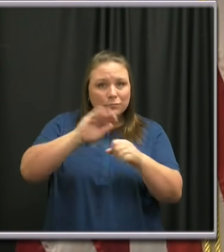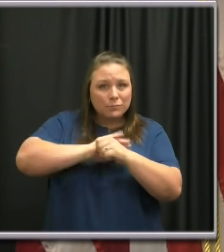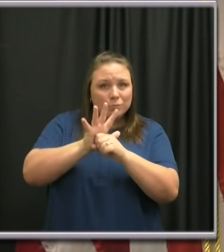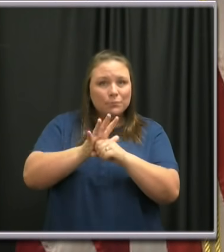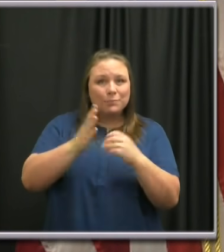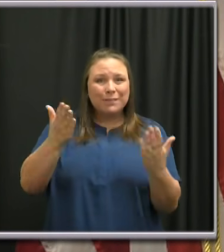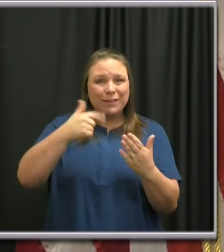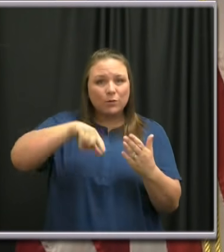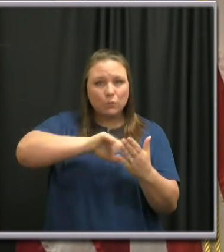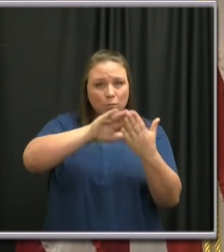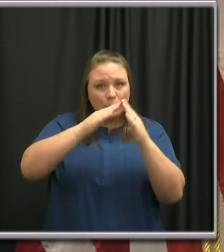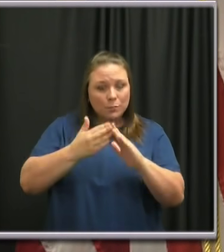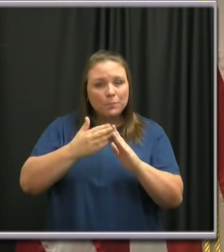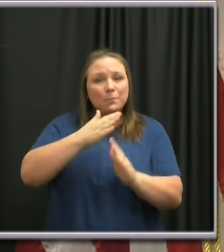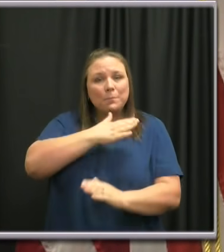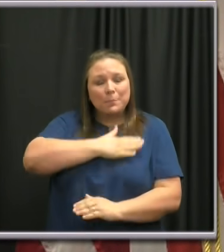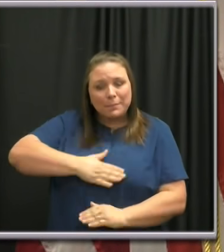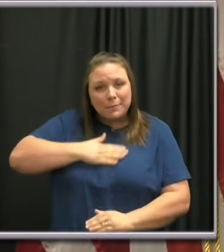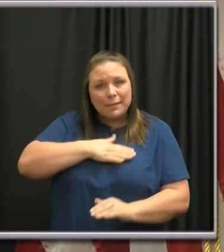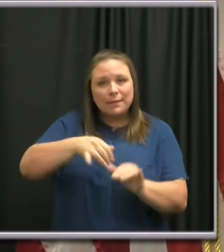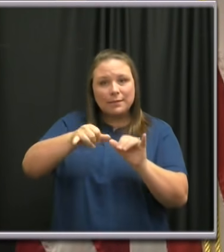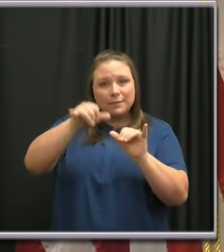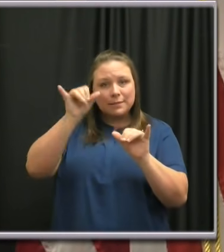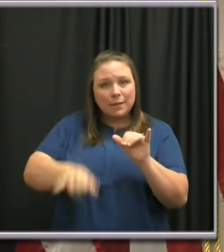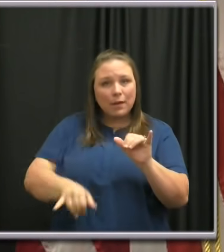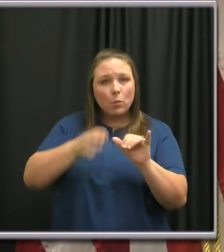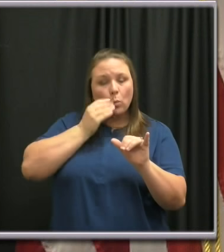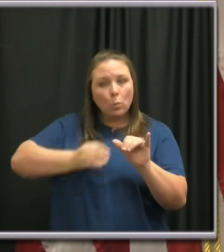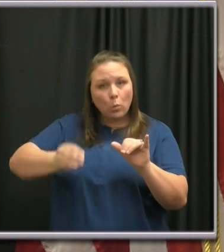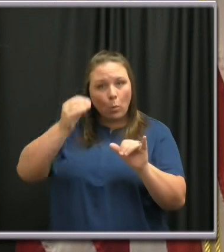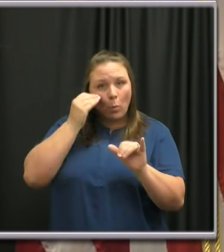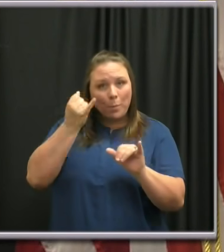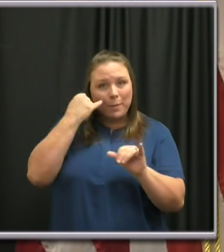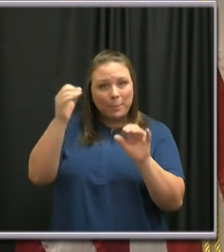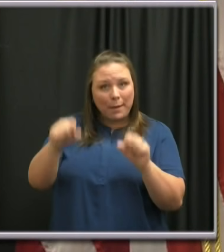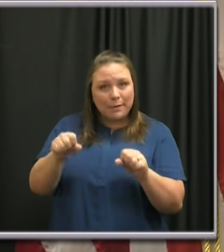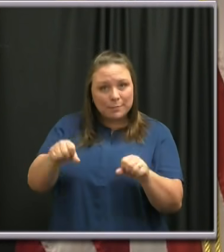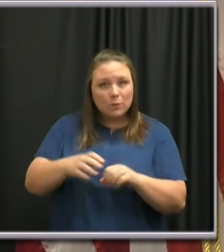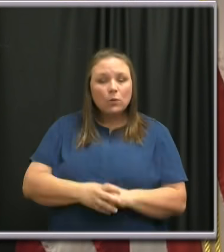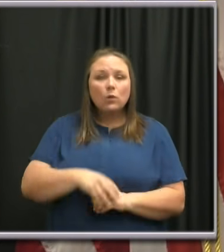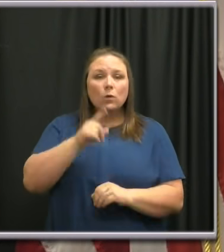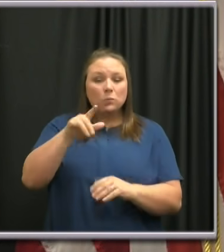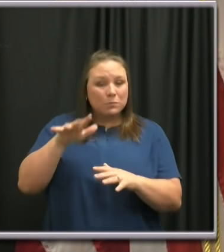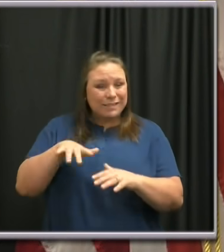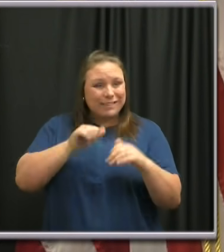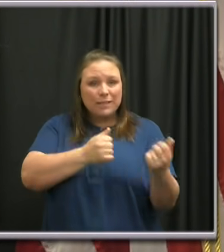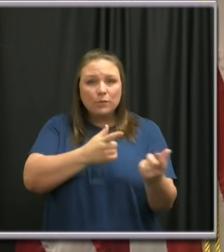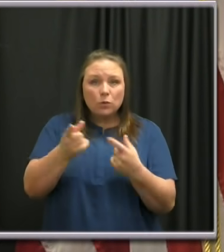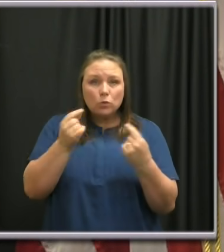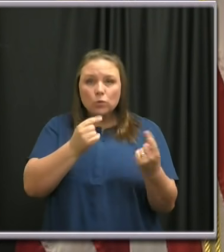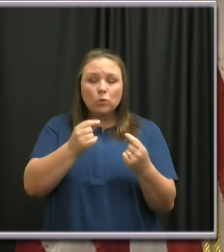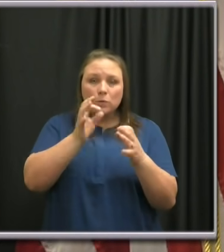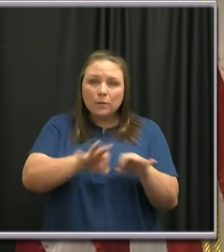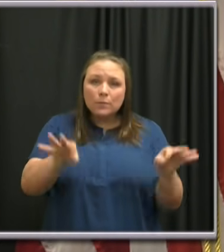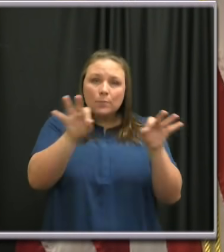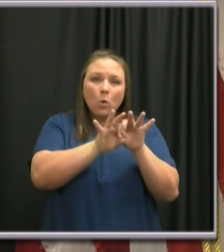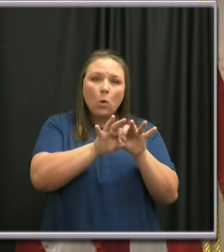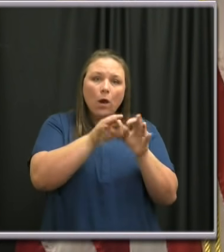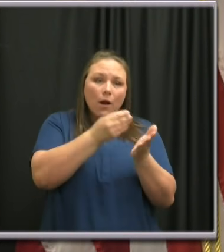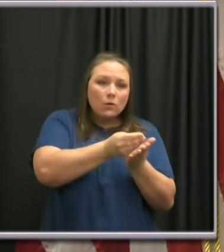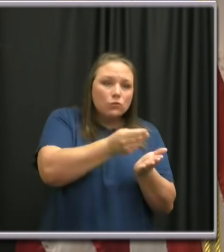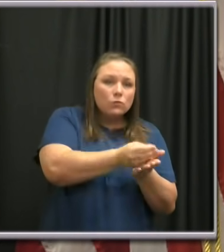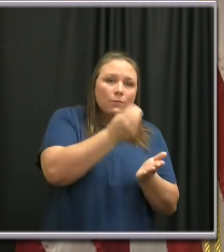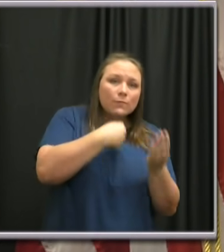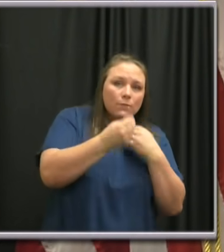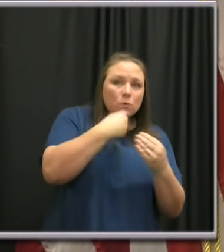community. Please remain safely at home whenever possible, and only leave your homes to run essential errands, and remember to wear face